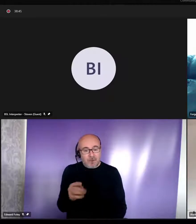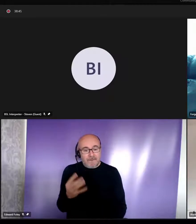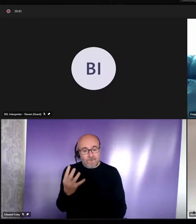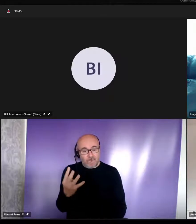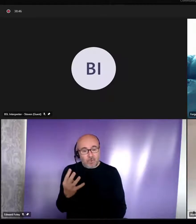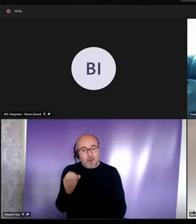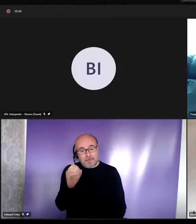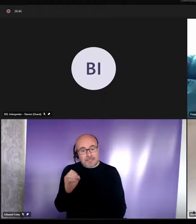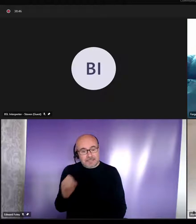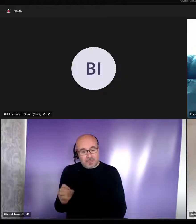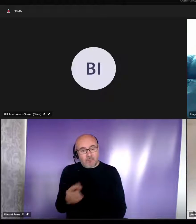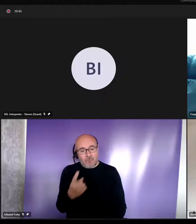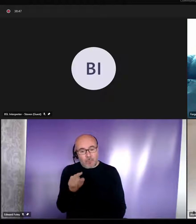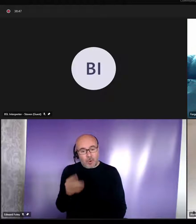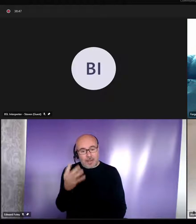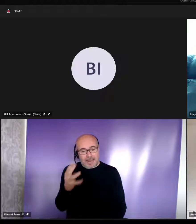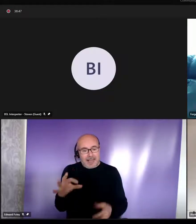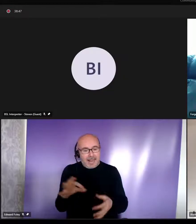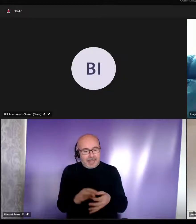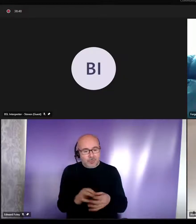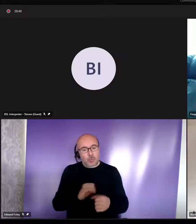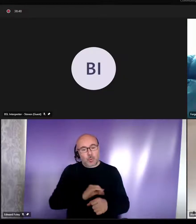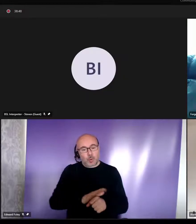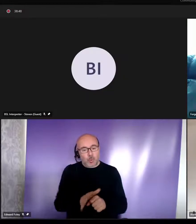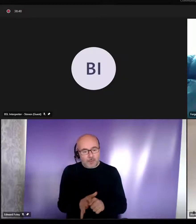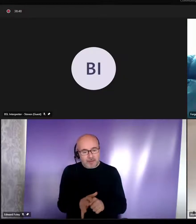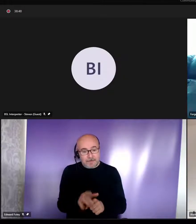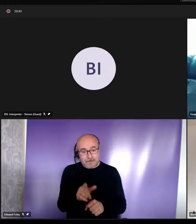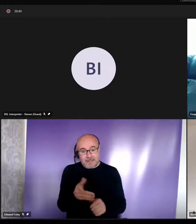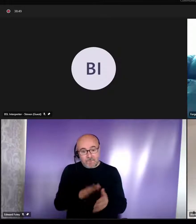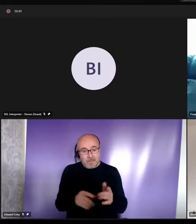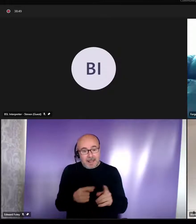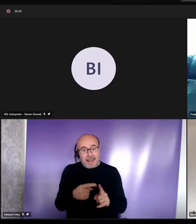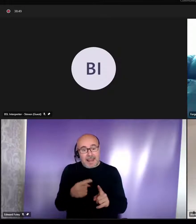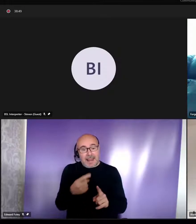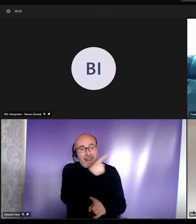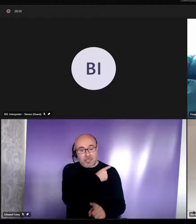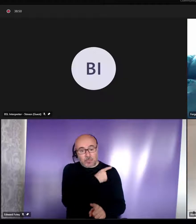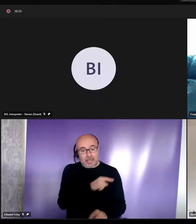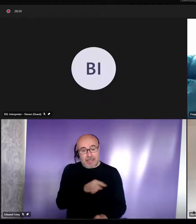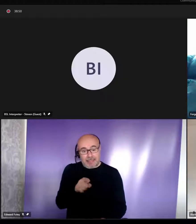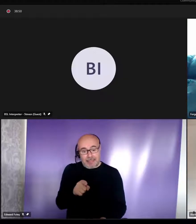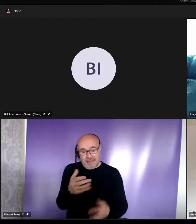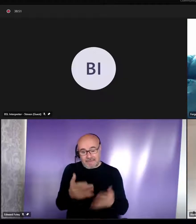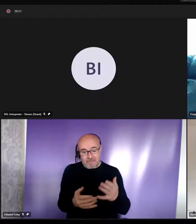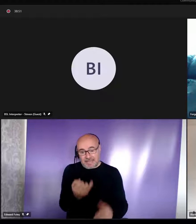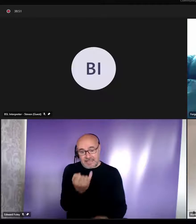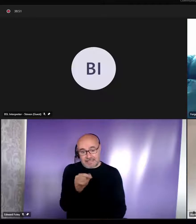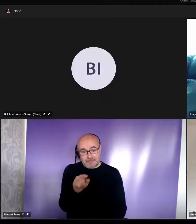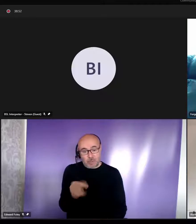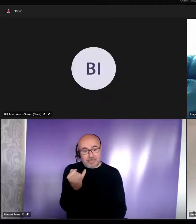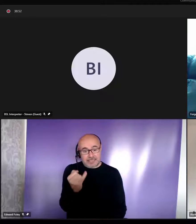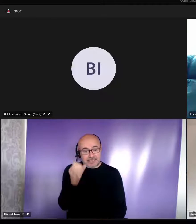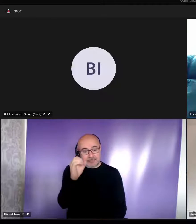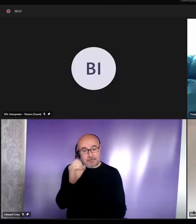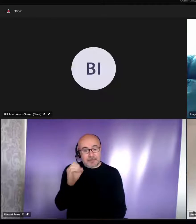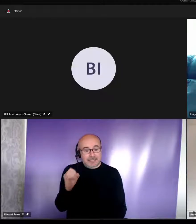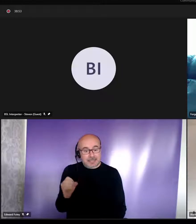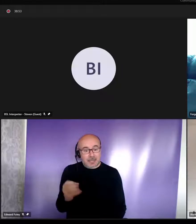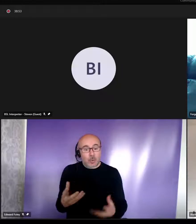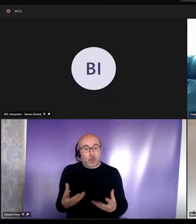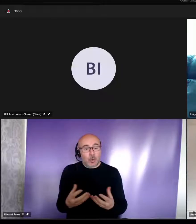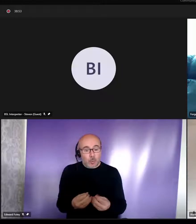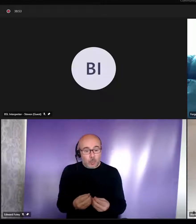to COVID. As at last week, that figure was sitting at 6.6% for the council-wide absence figure, with a